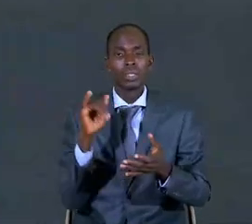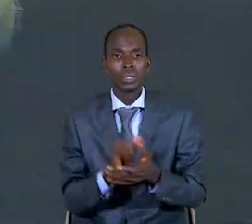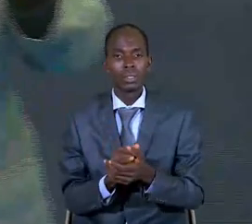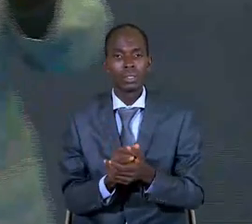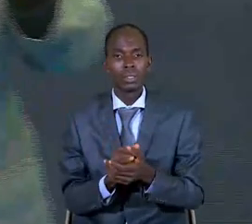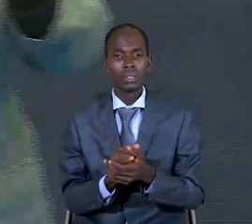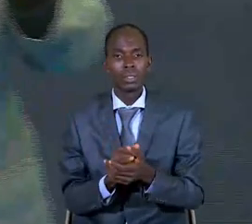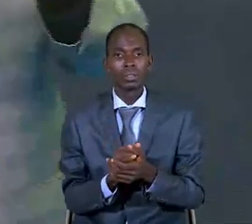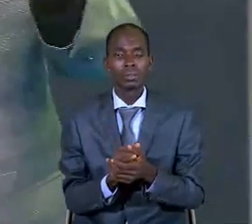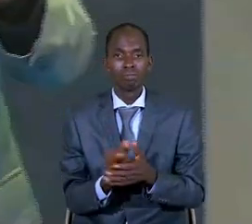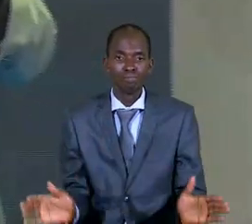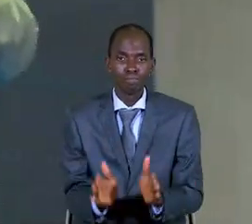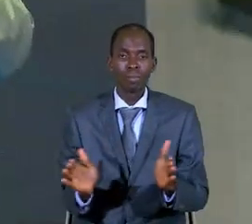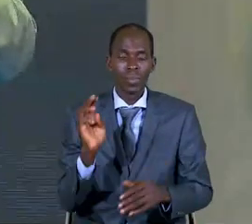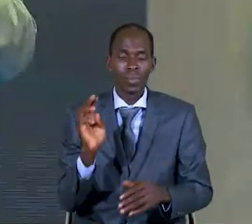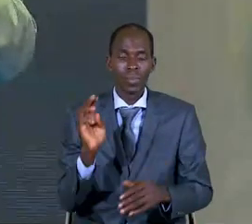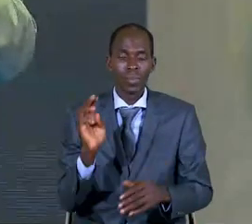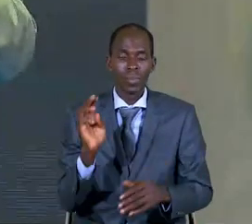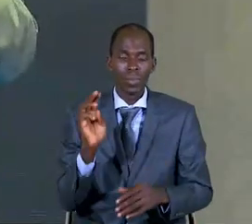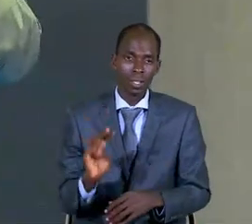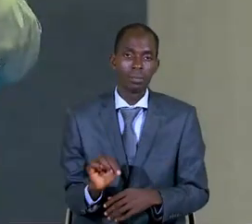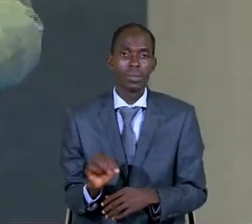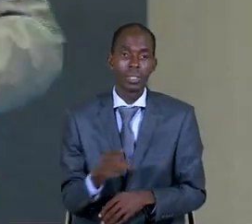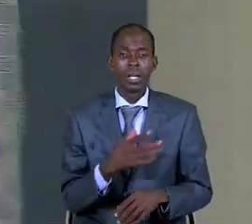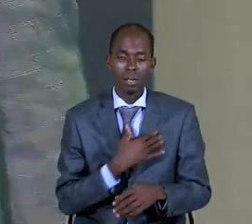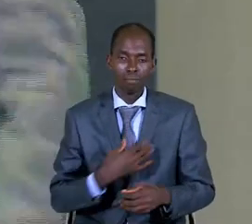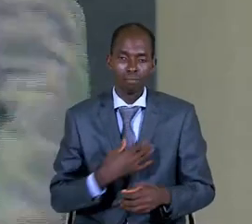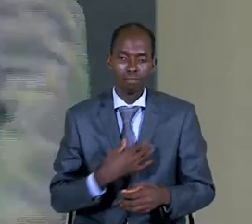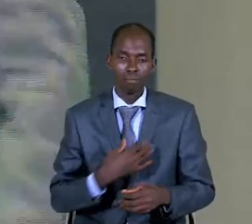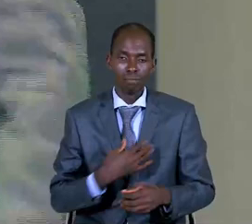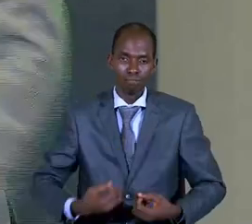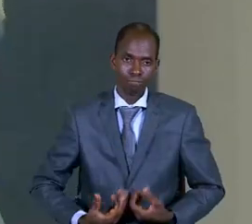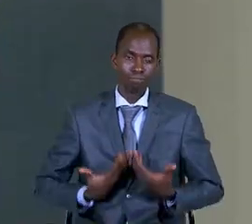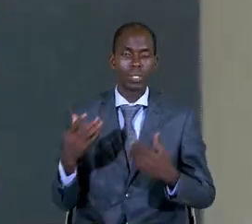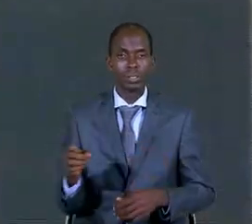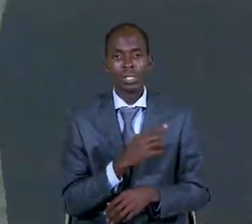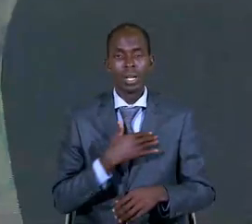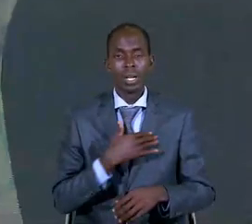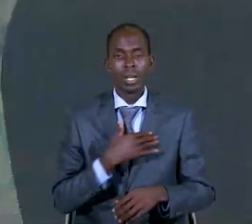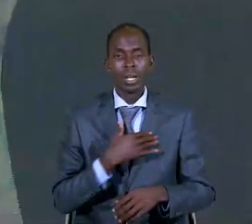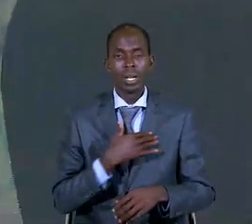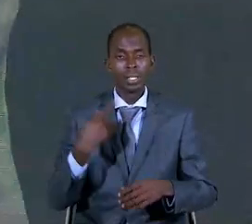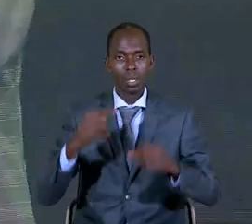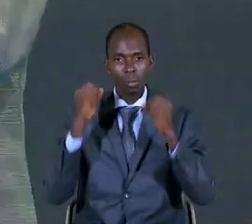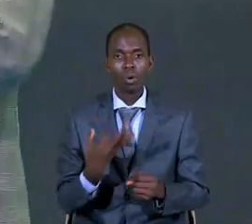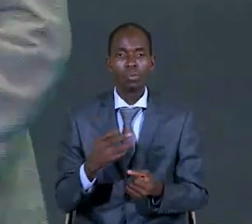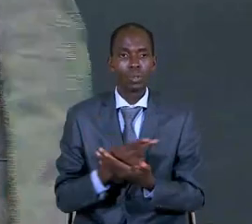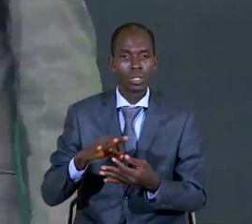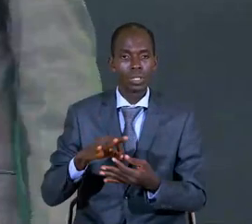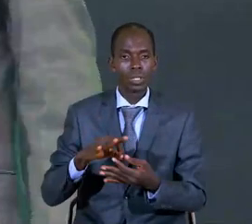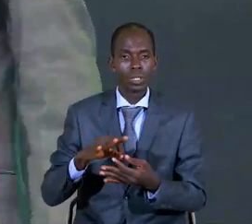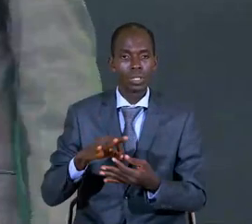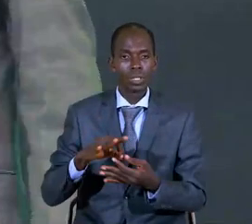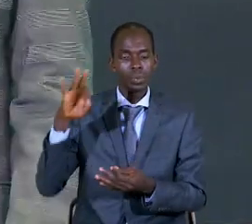them, and with the possession and the penetration and the power of that Holy Ghost within